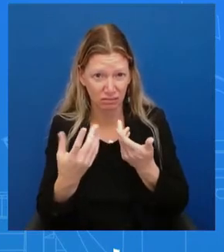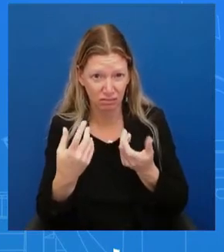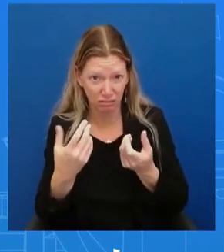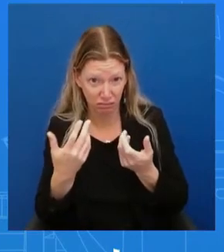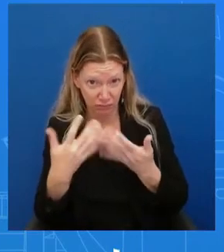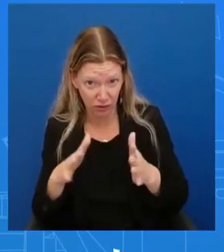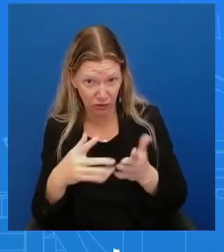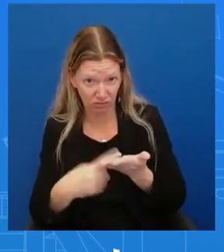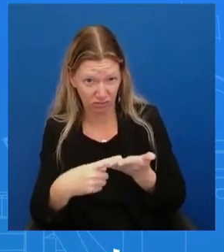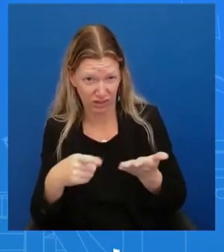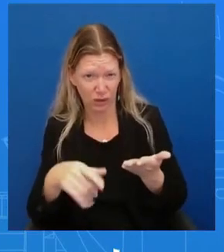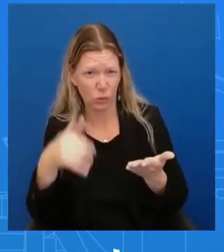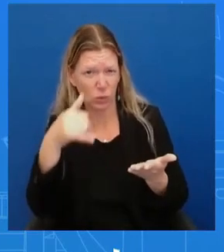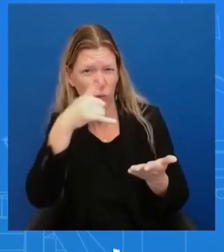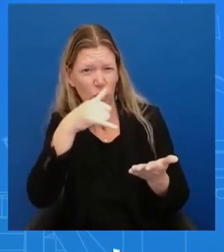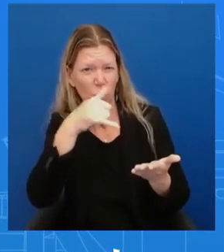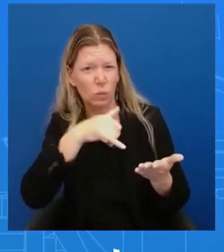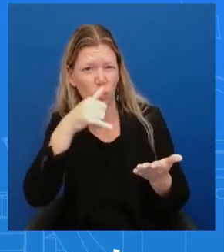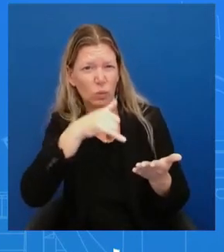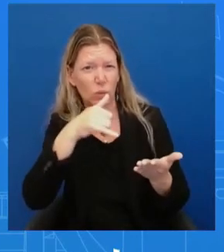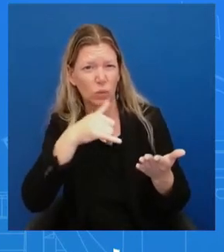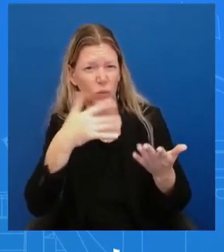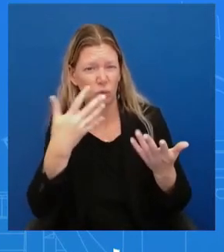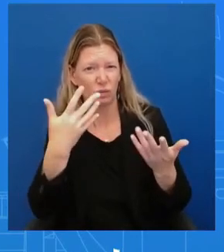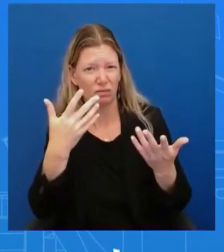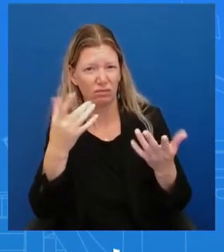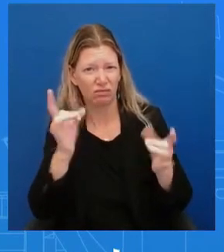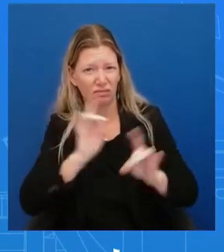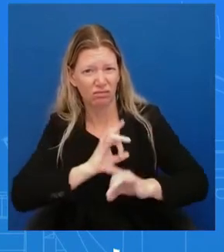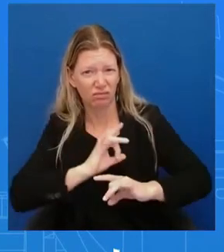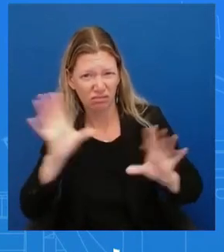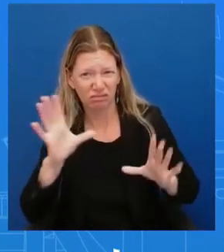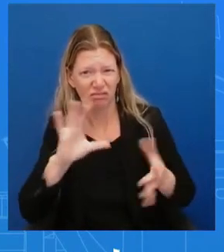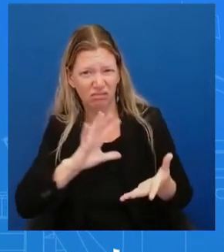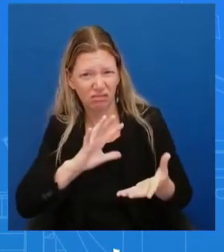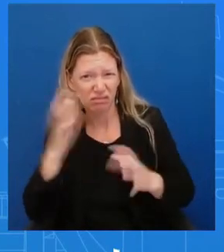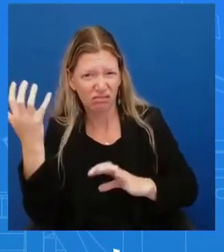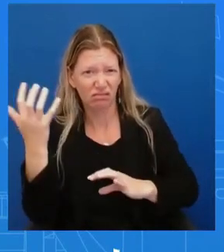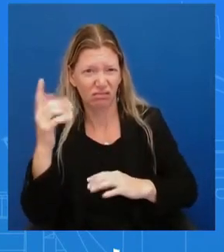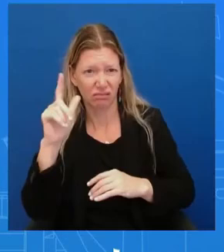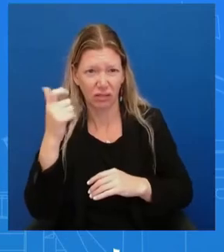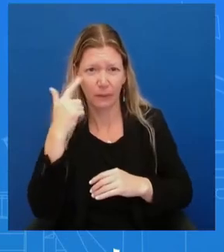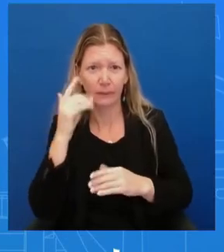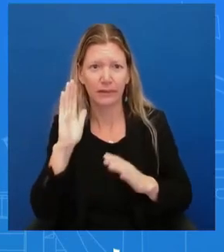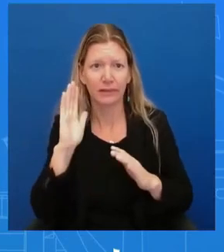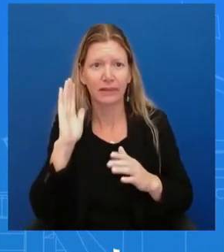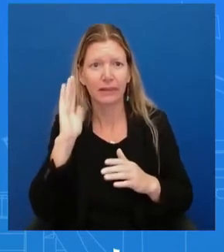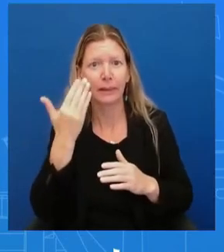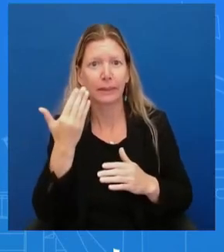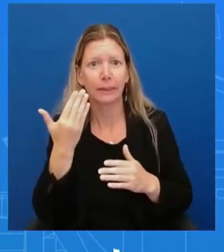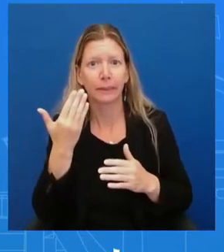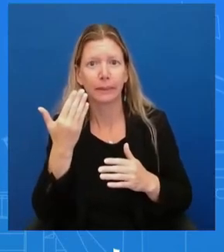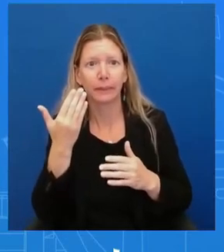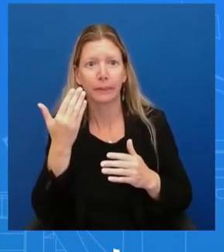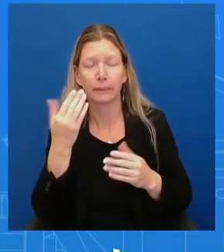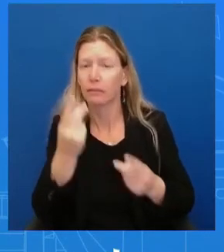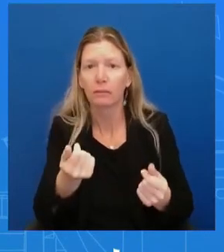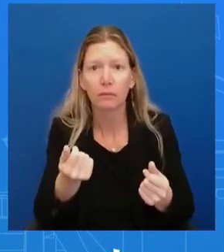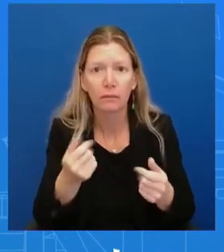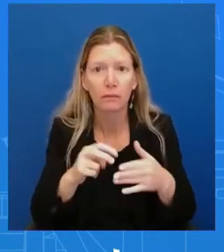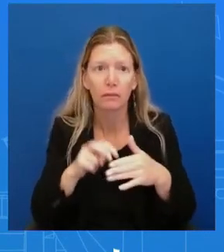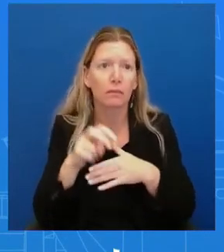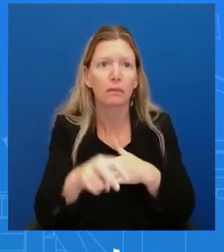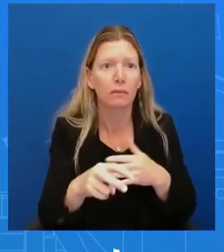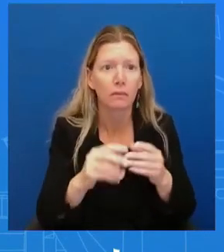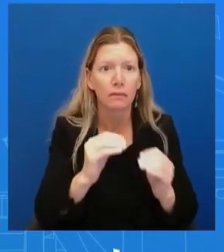government seems to be very reactionary. When something happens, it jumps on to try to fix it. Which I think is a good thing. I think